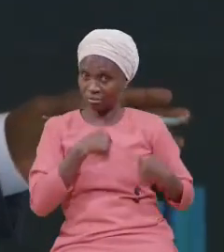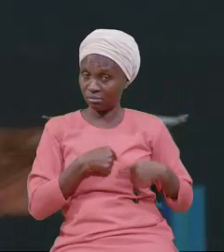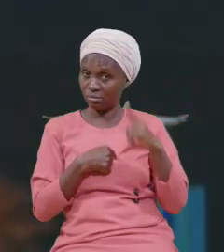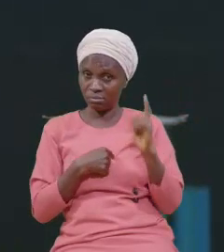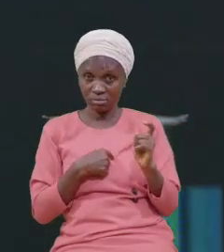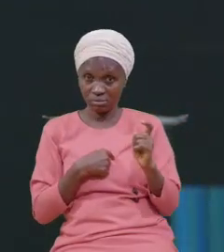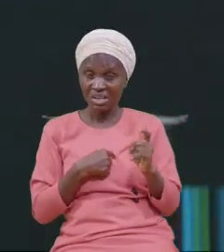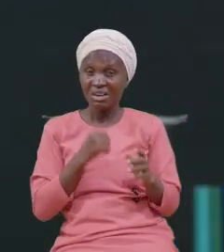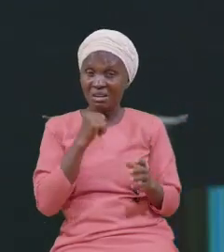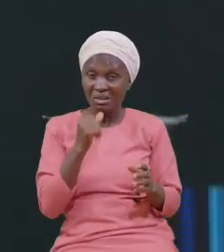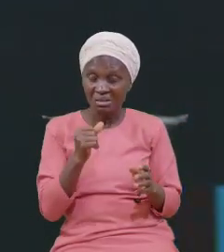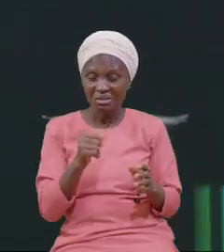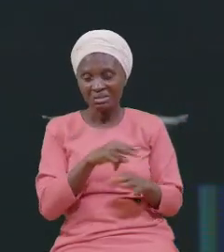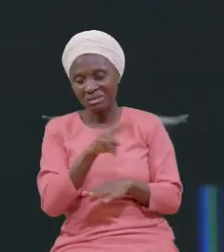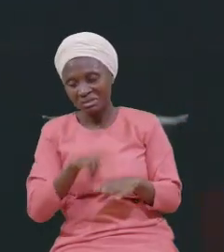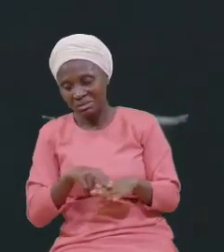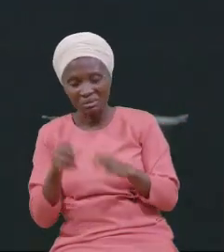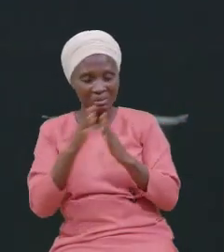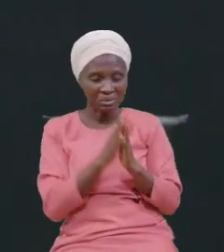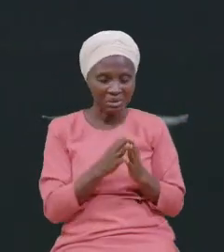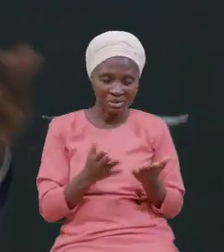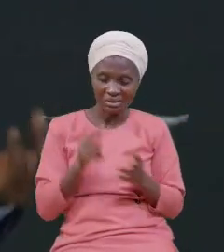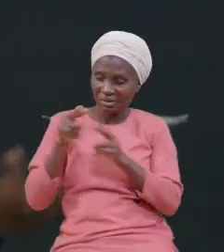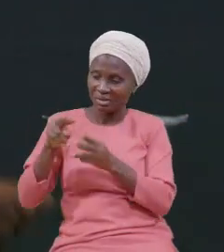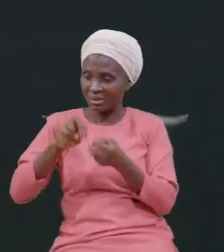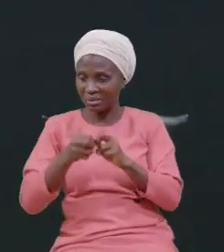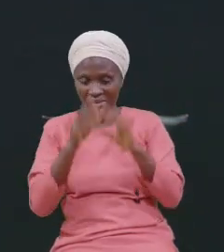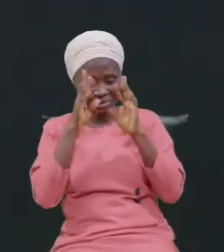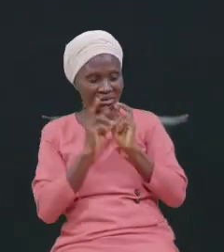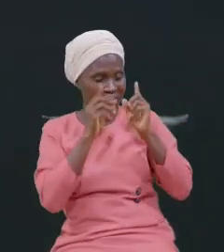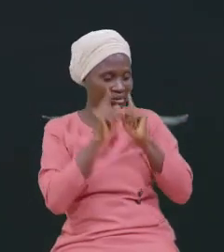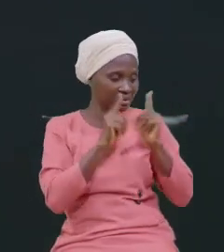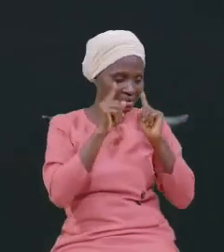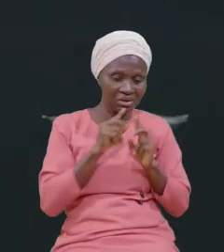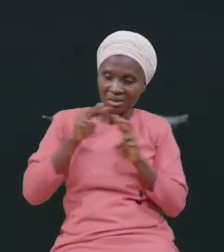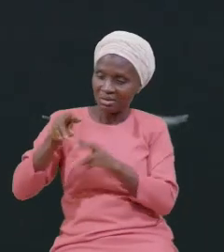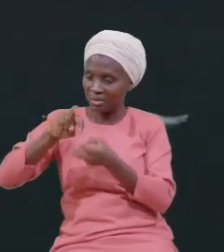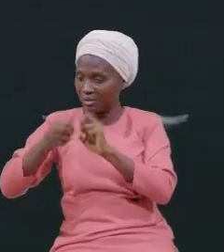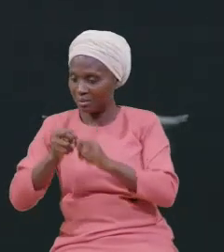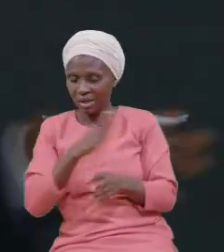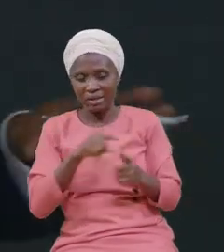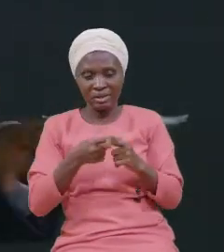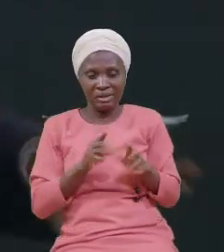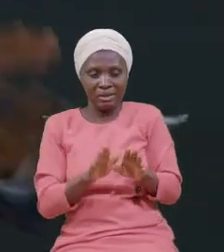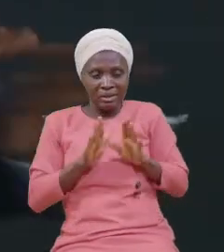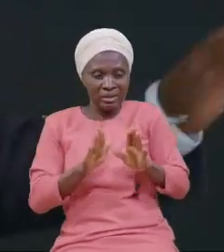see the problem, we're crying. We see the problem, we're screaming. We see the problem, and it's like, you